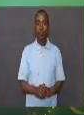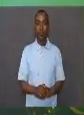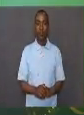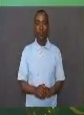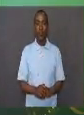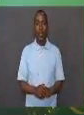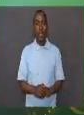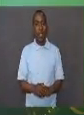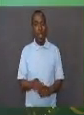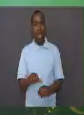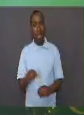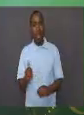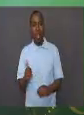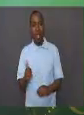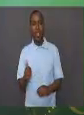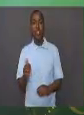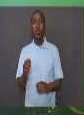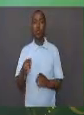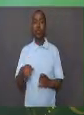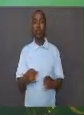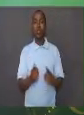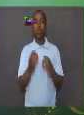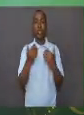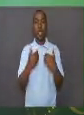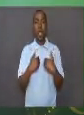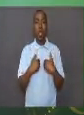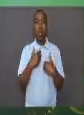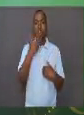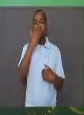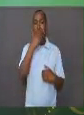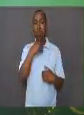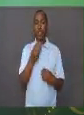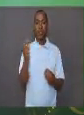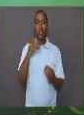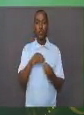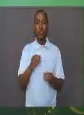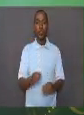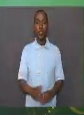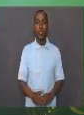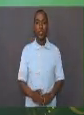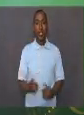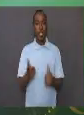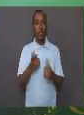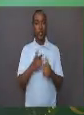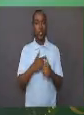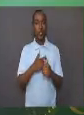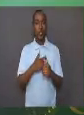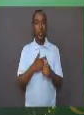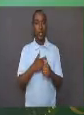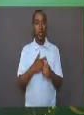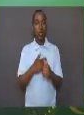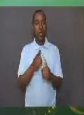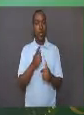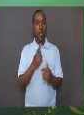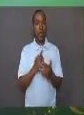There are a few ways that heat can be applied. The first we will talk